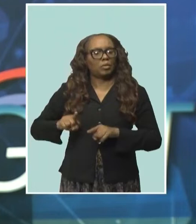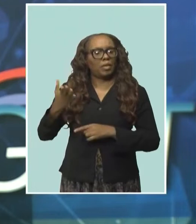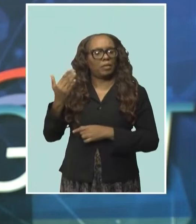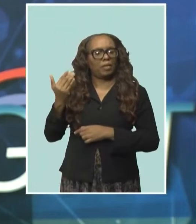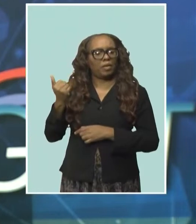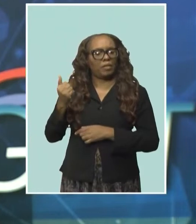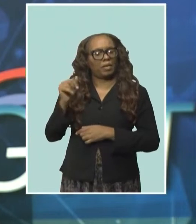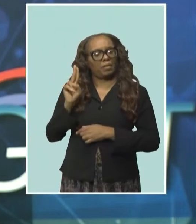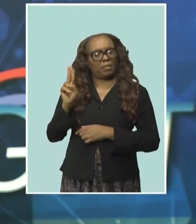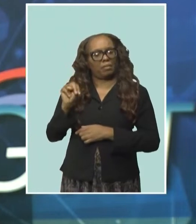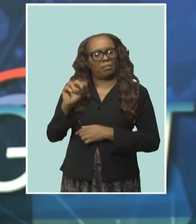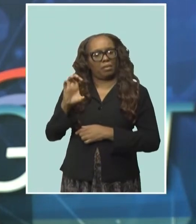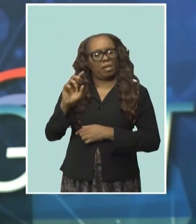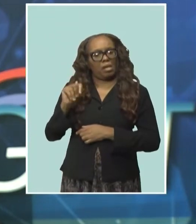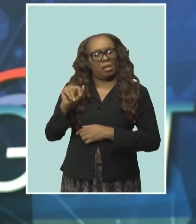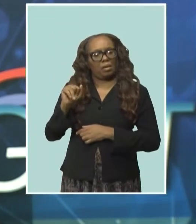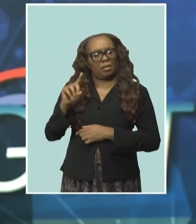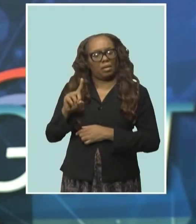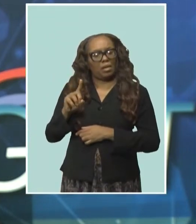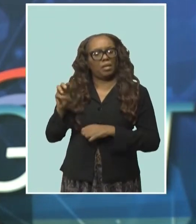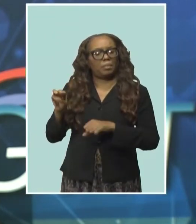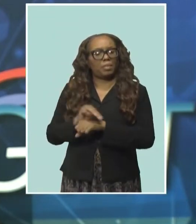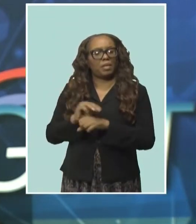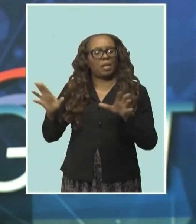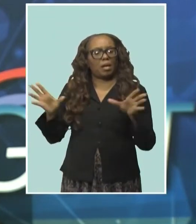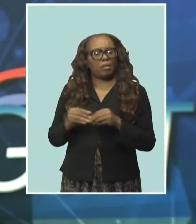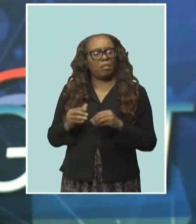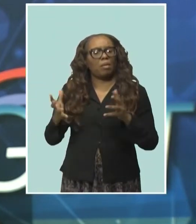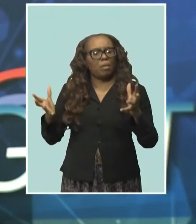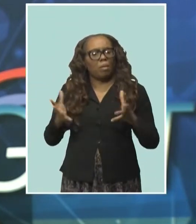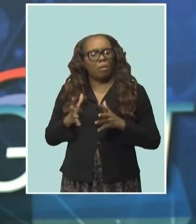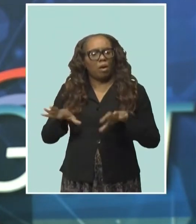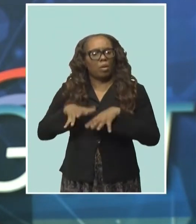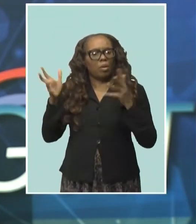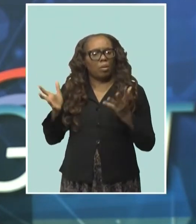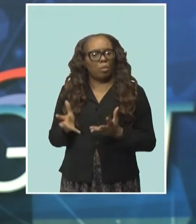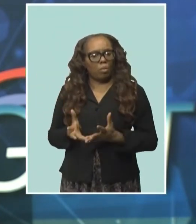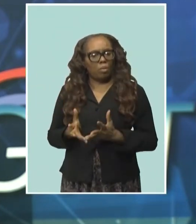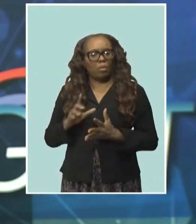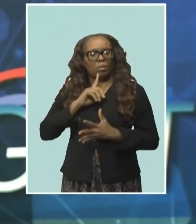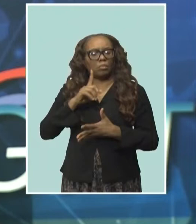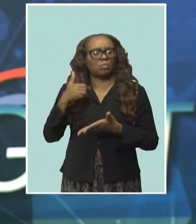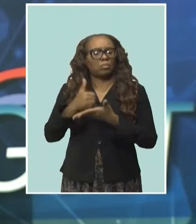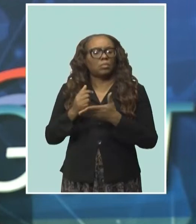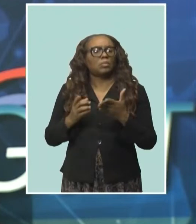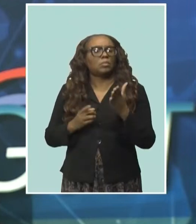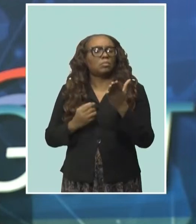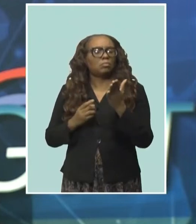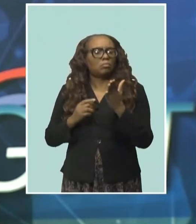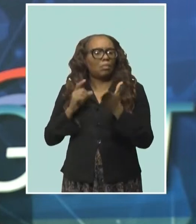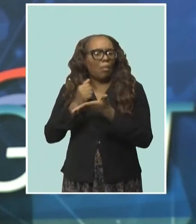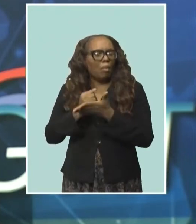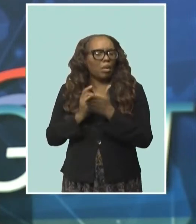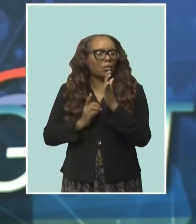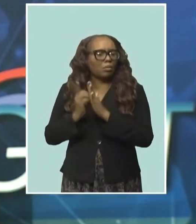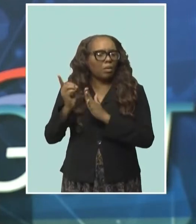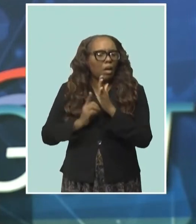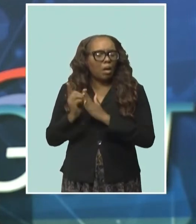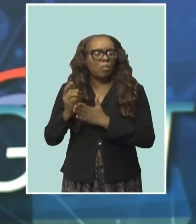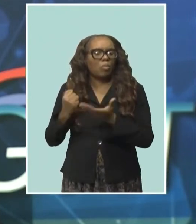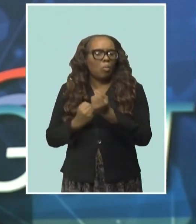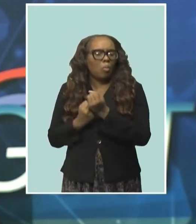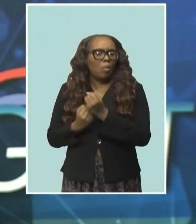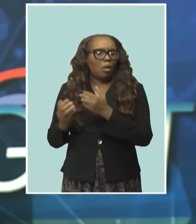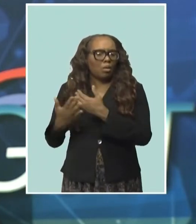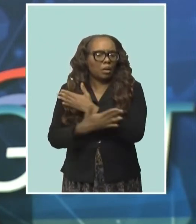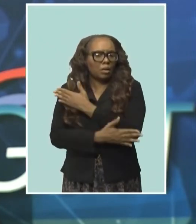UNCTAD Ministerial Conference, urging the world to build resilient supply chains in developing countries. A media launch was held on Wednesday